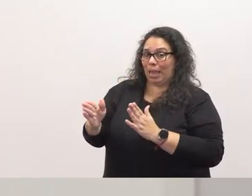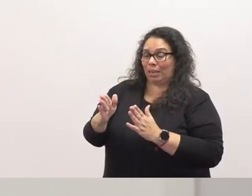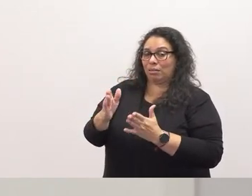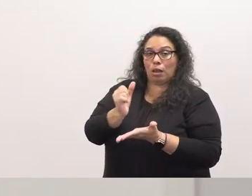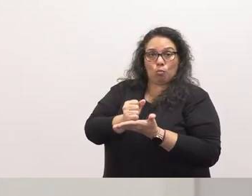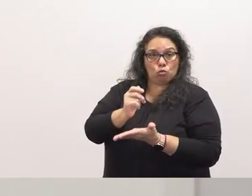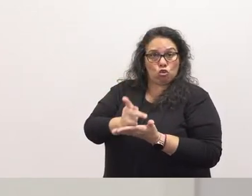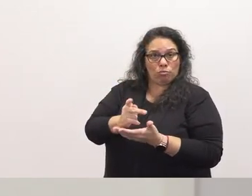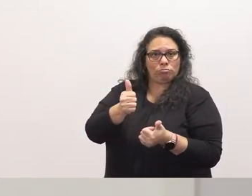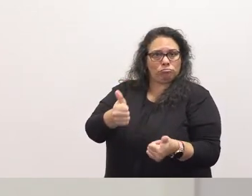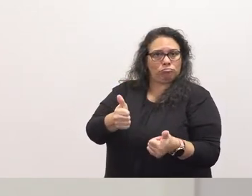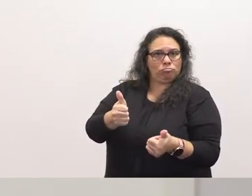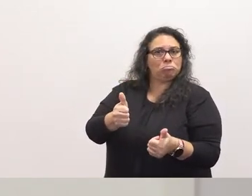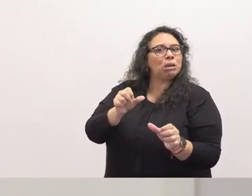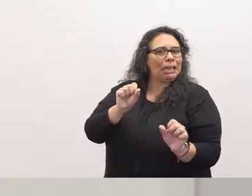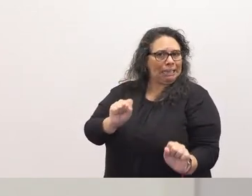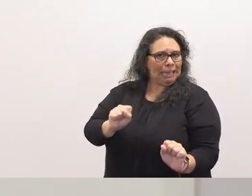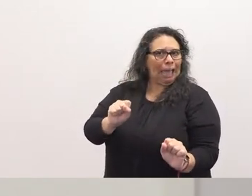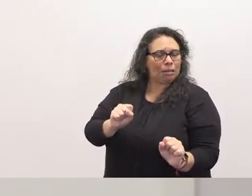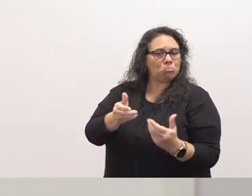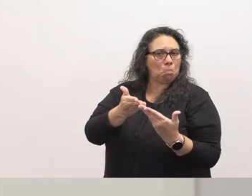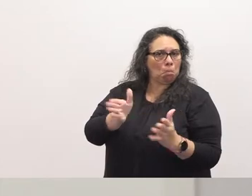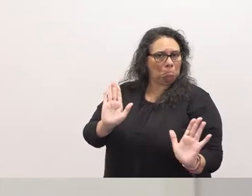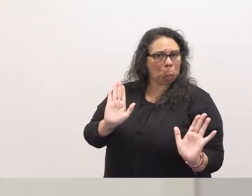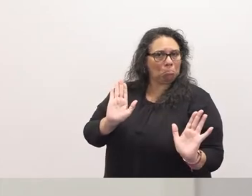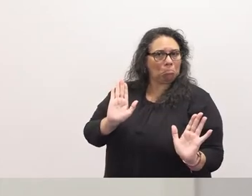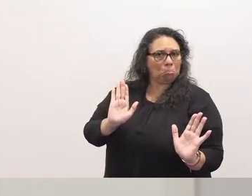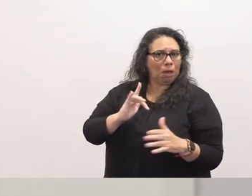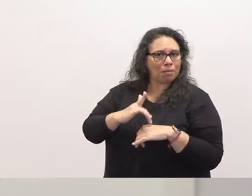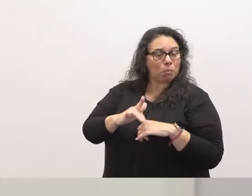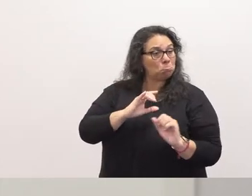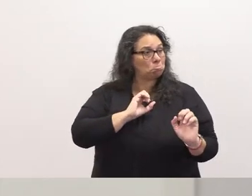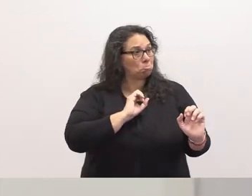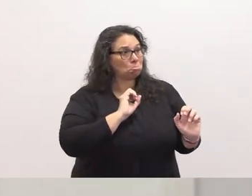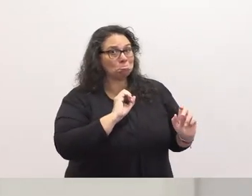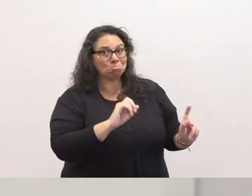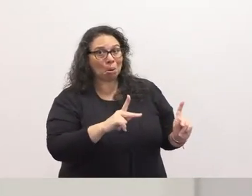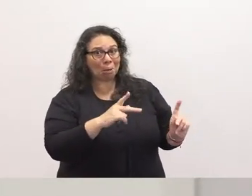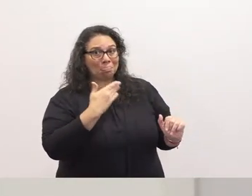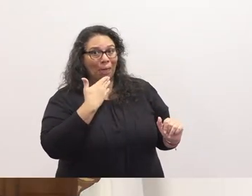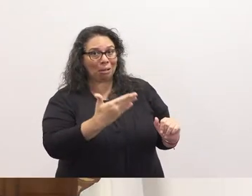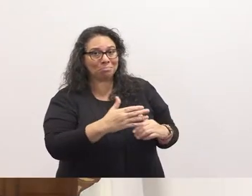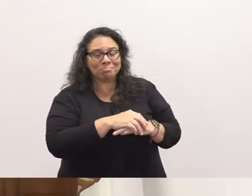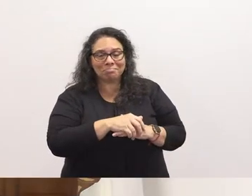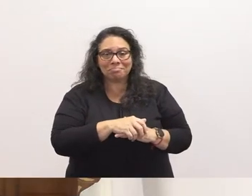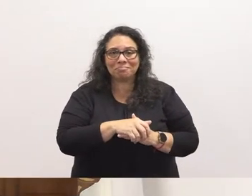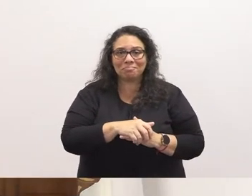Once they're approved, yes, they can be made publicly available. Mm-hmm. Okay, thank you.